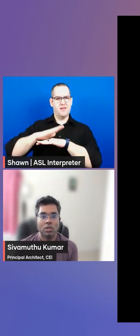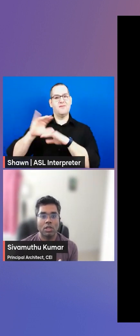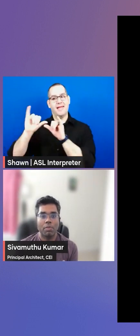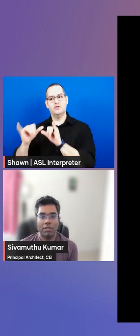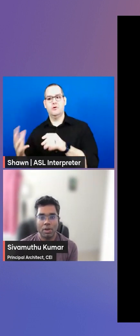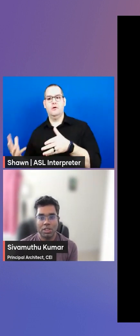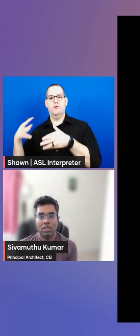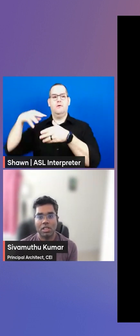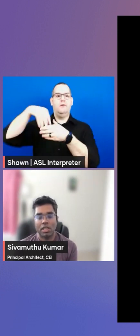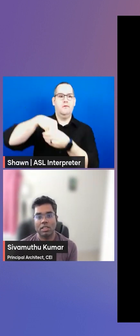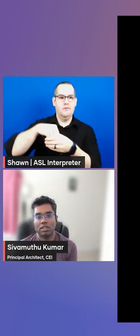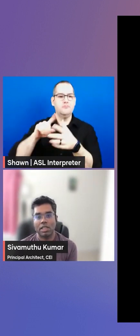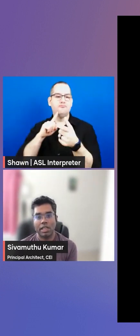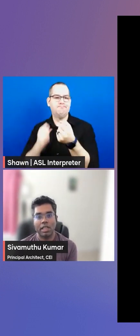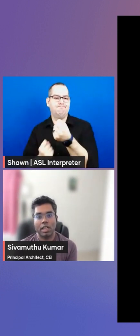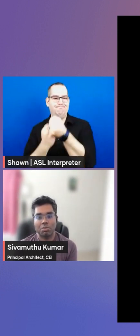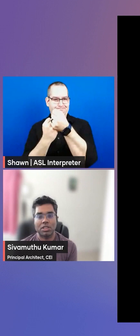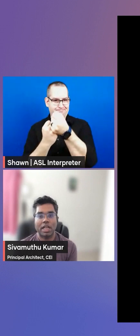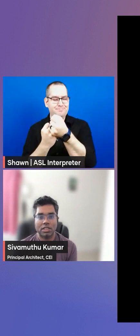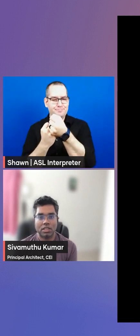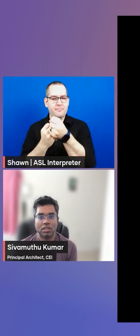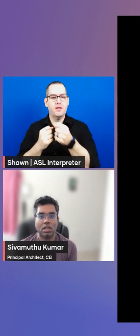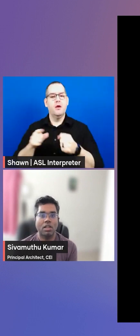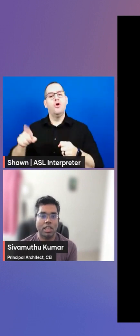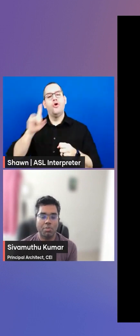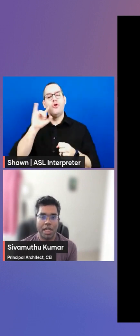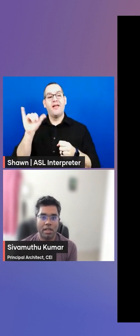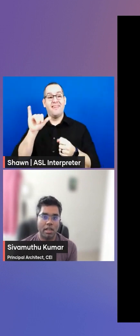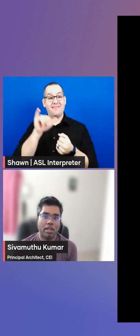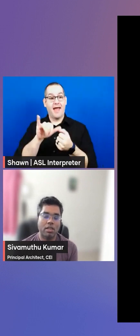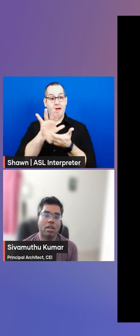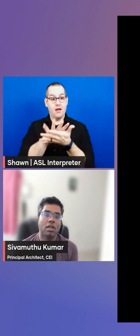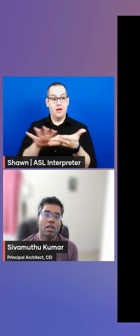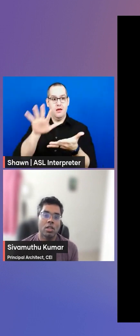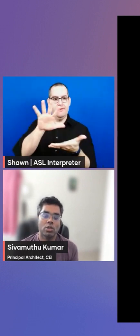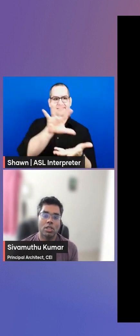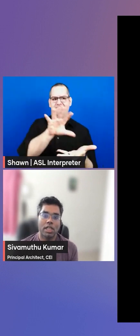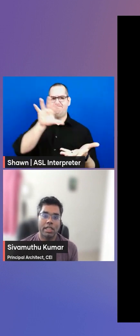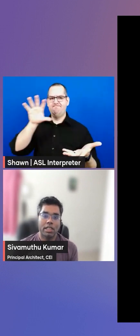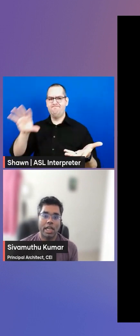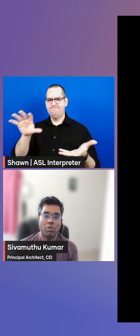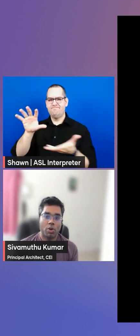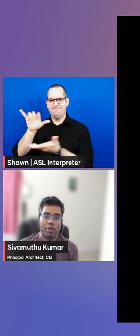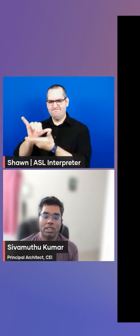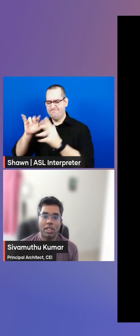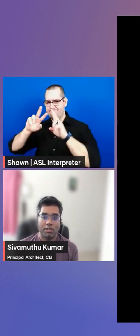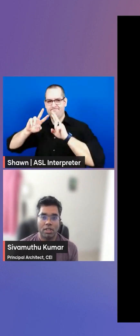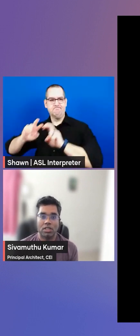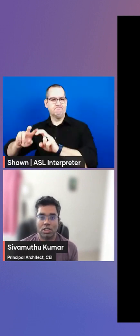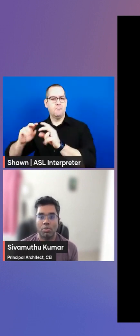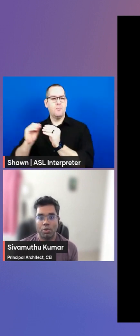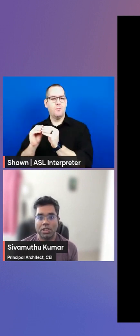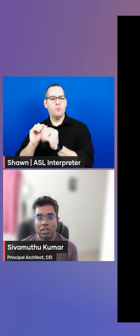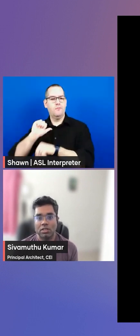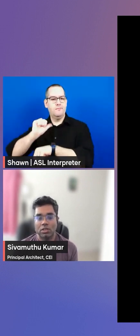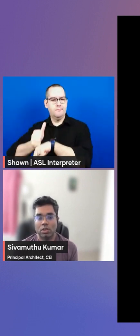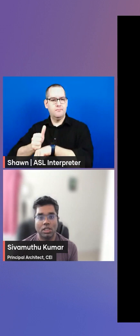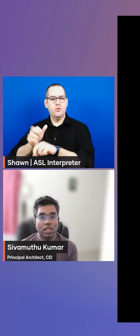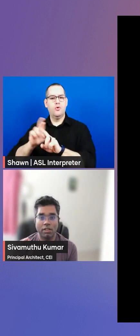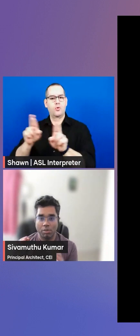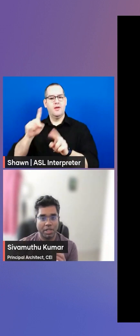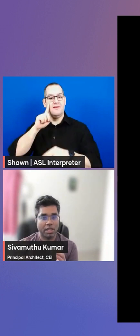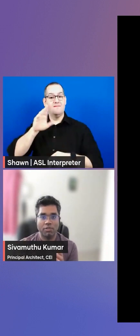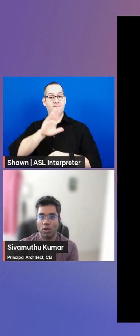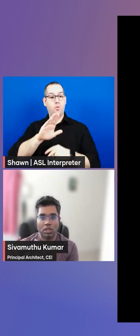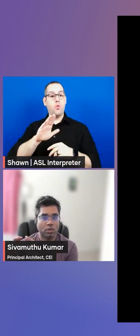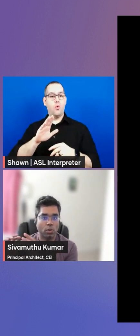picture. So the platform engineering is creating an abstraction or the API layer so that like it can provide the infrastructure provision so